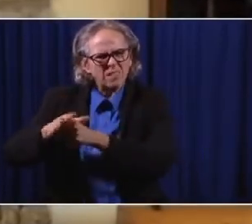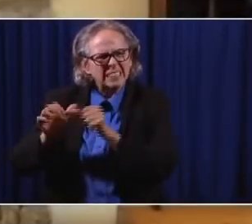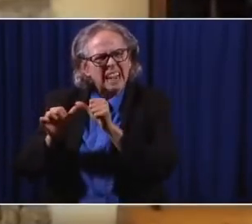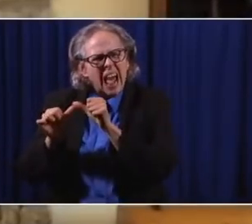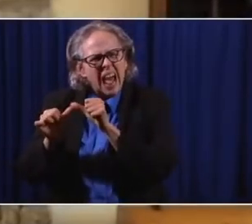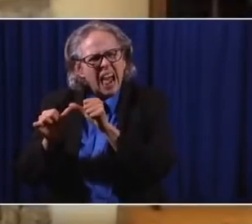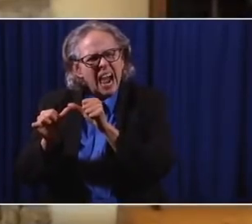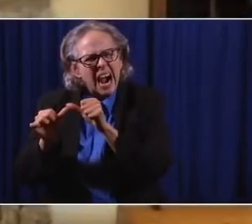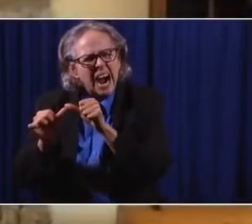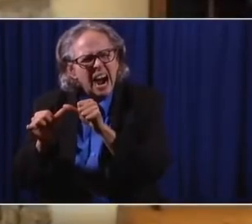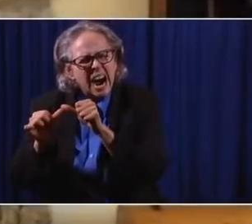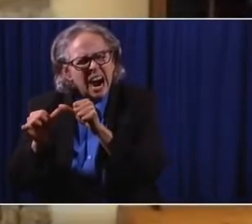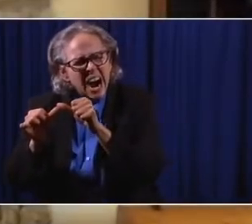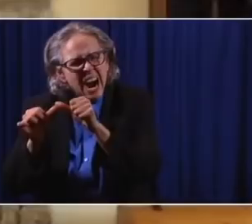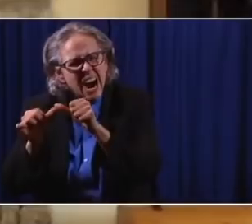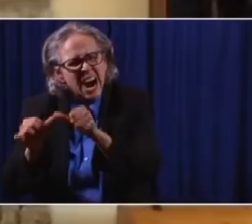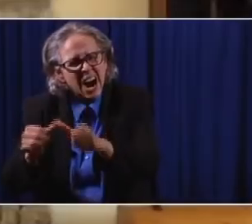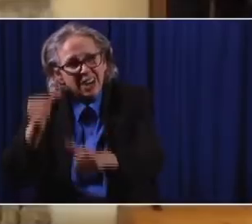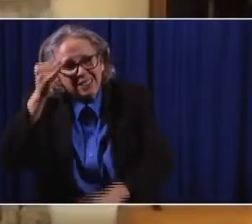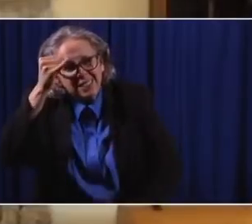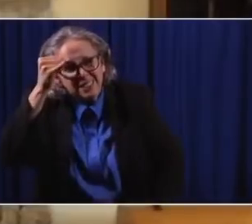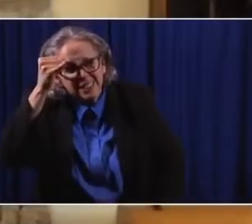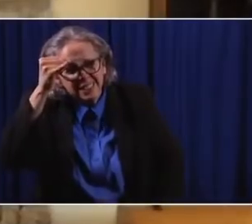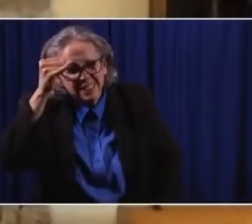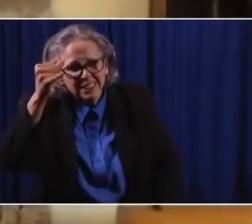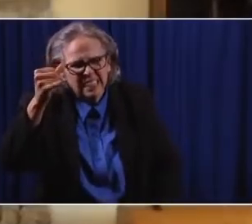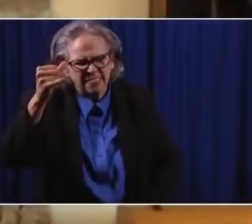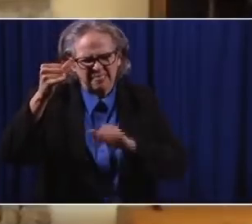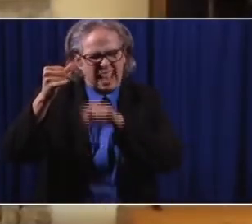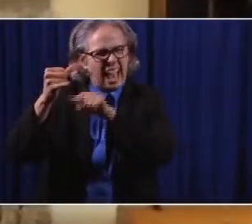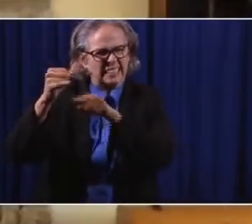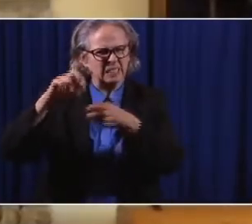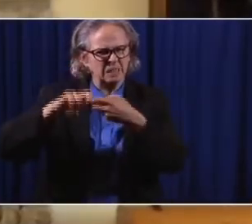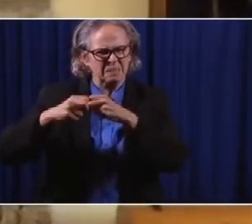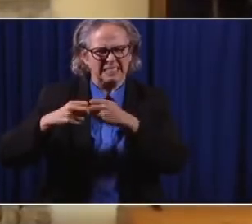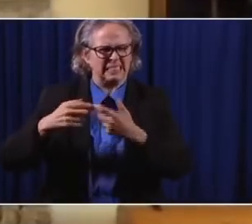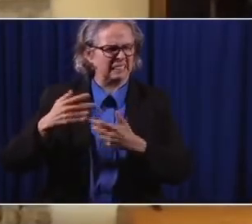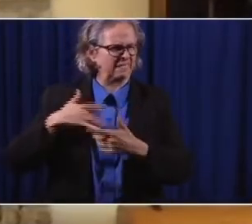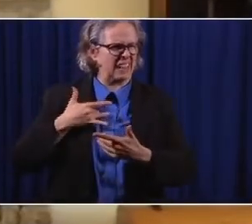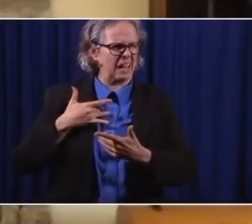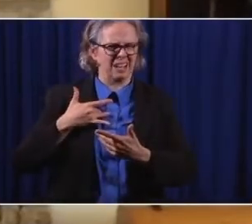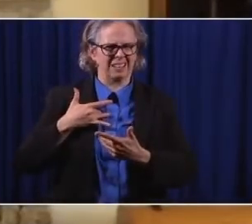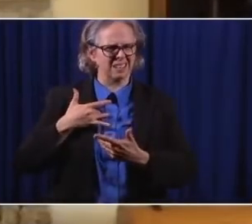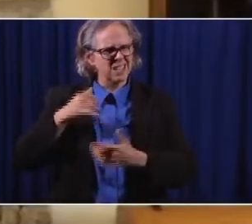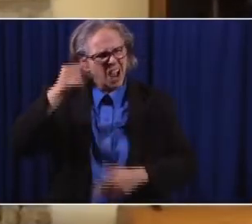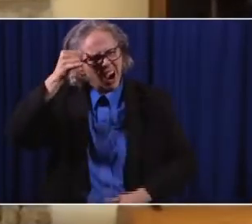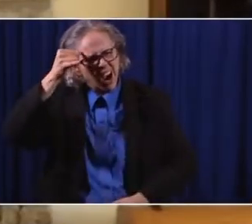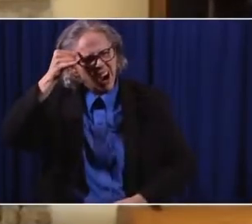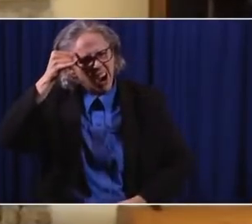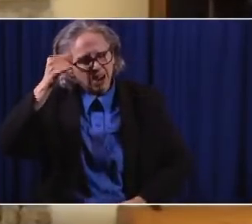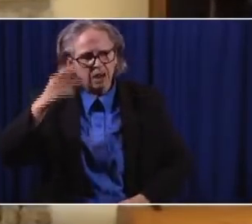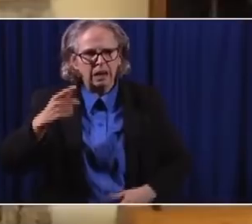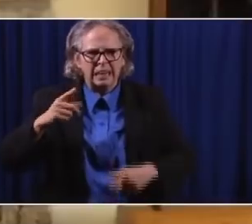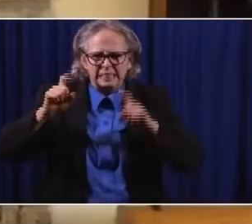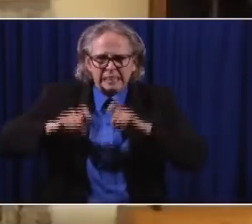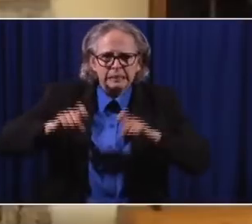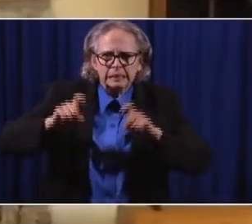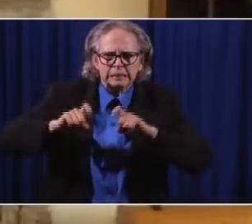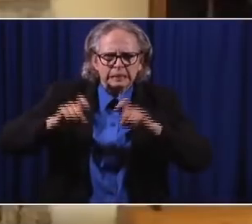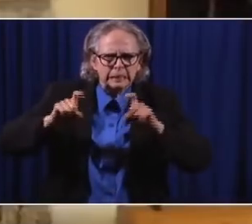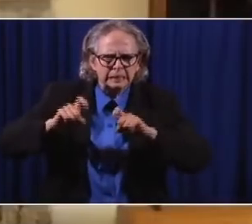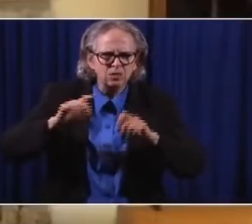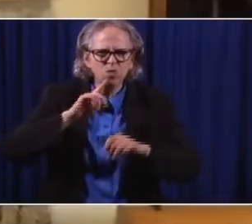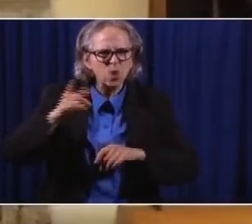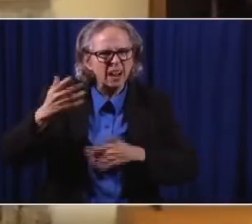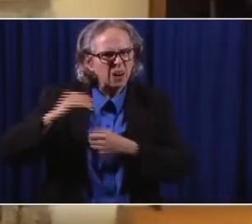struggle. This is a long struggle that tests us as Ohioans. But it's a struggle we will